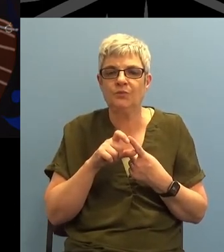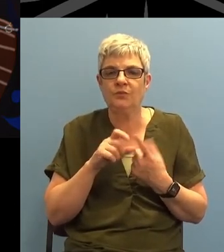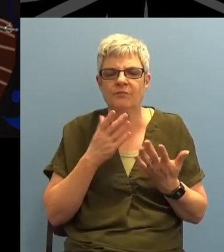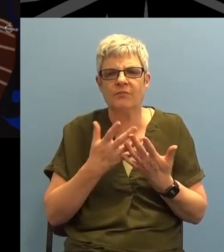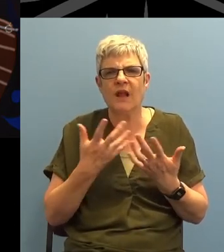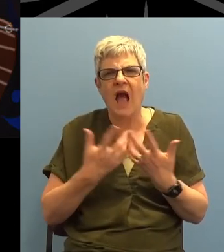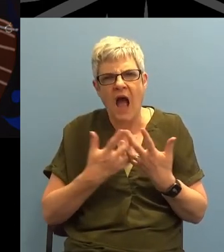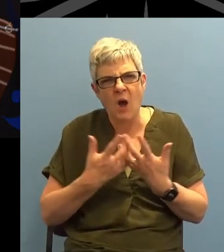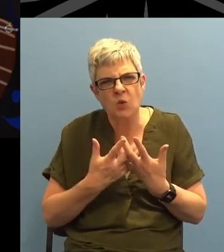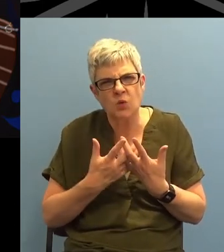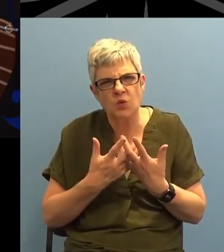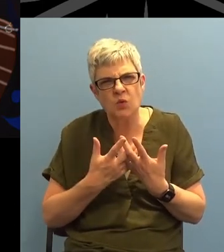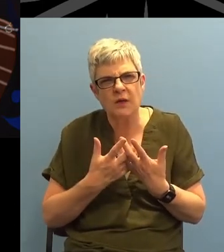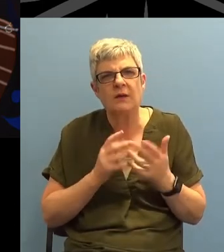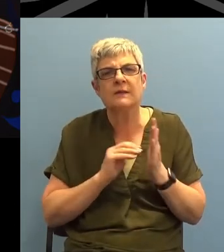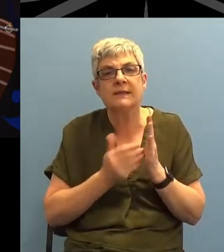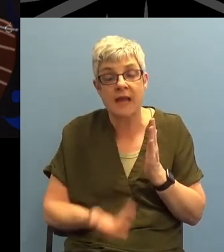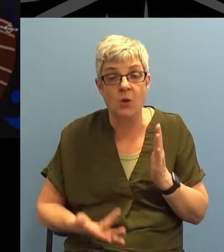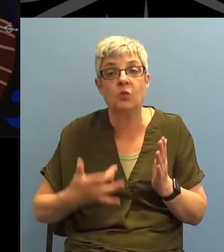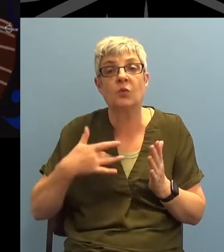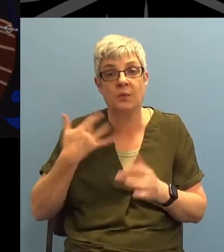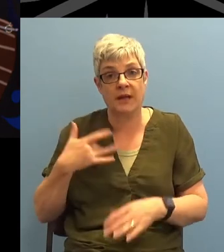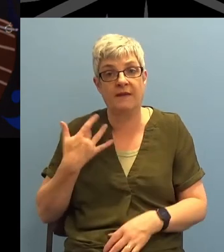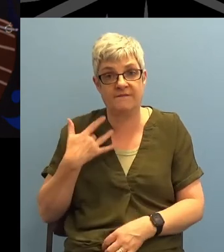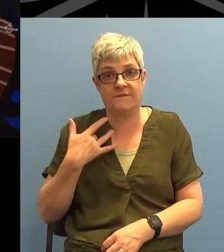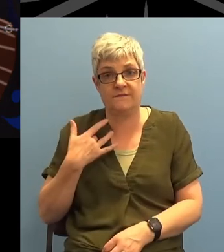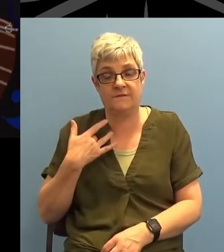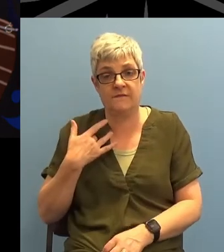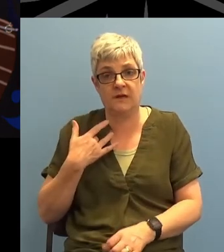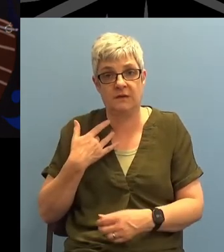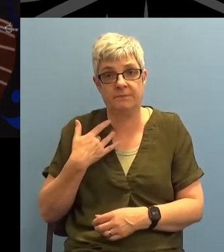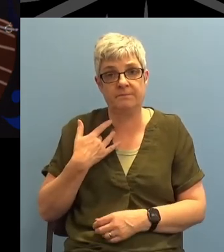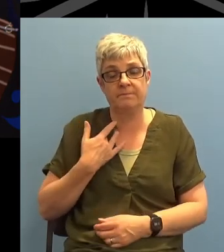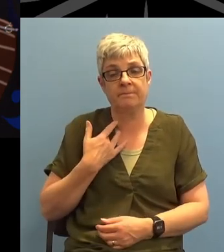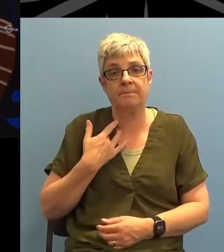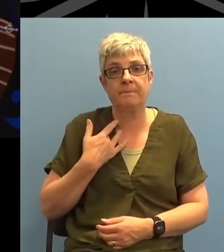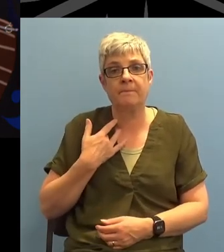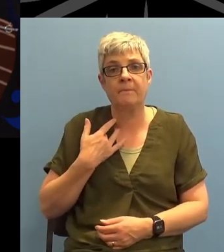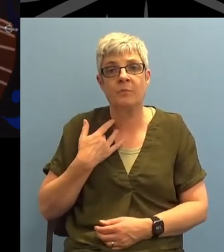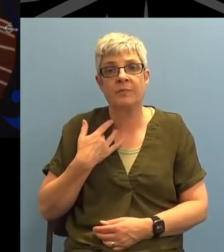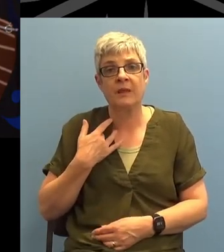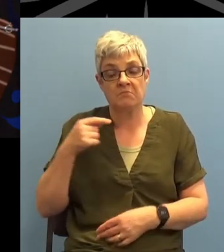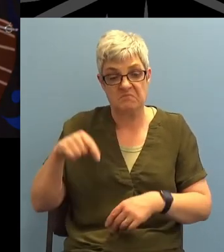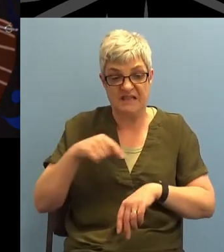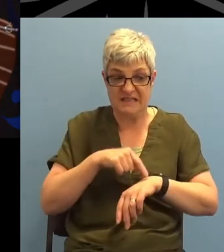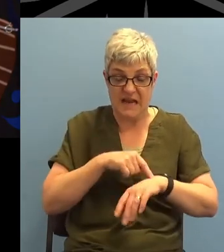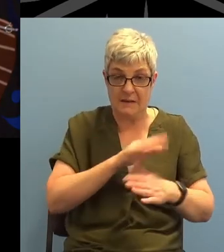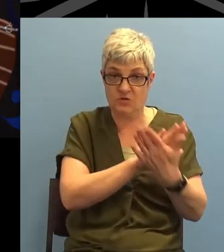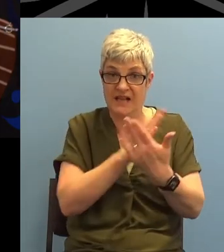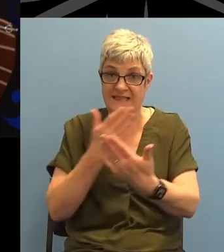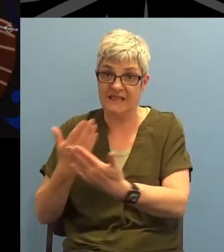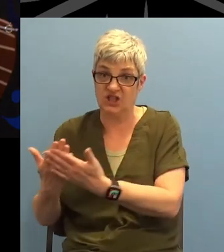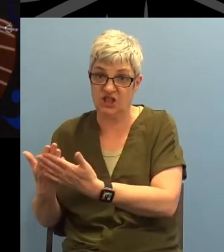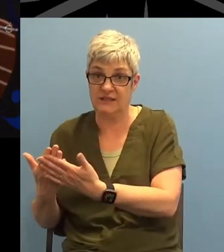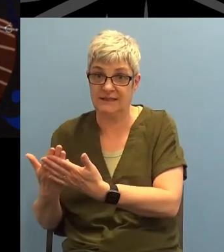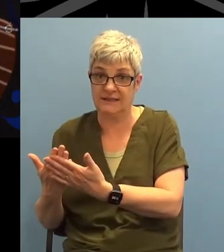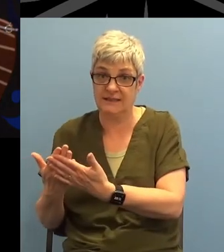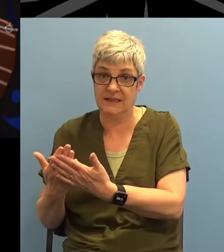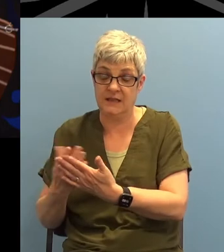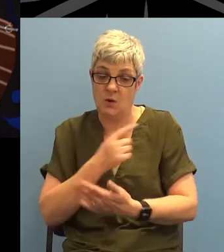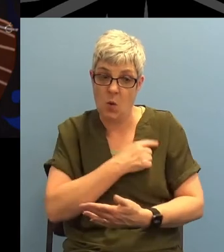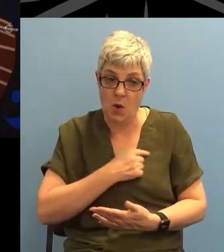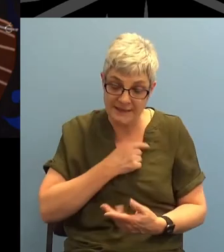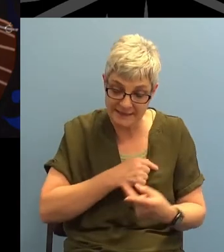How shall we now live? In this time of transition,